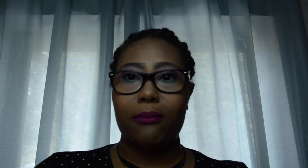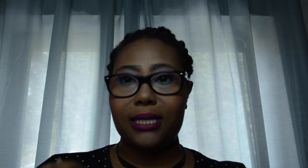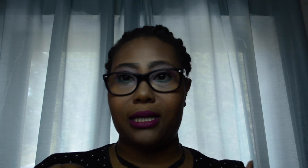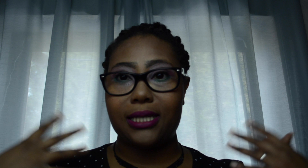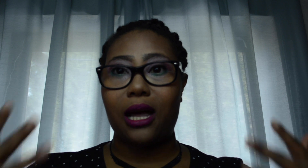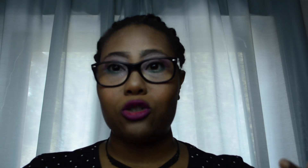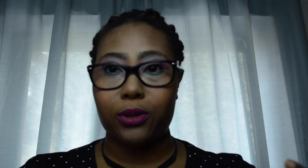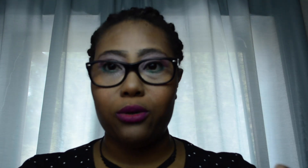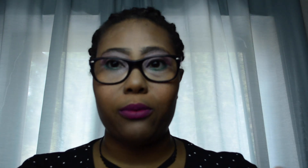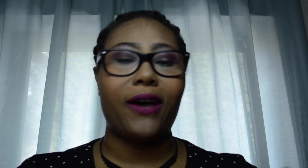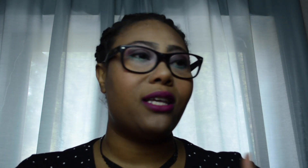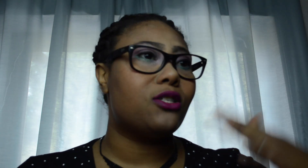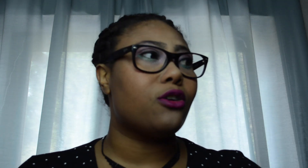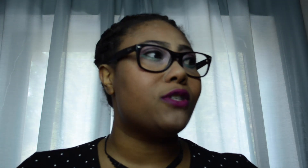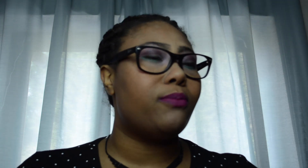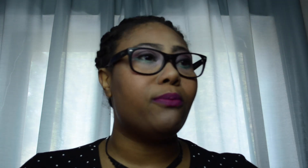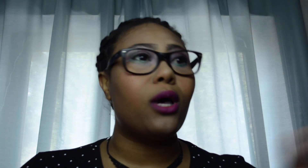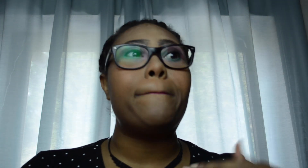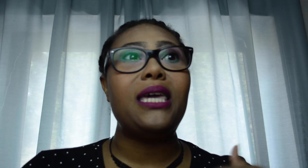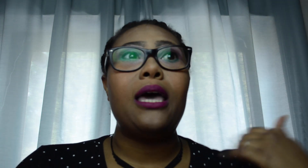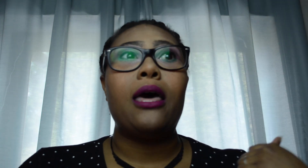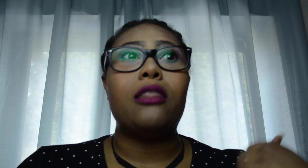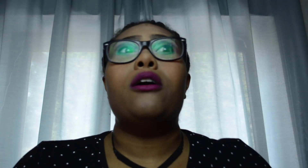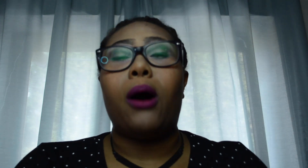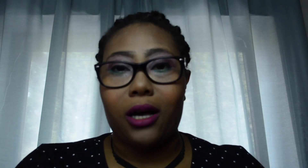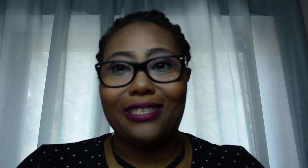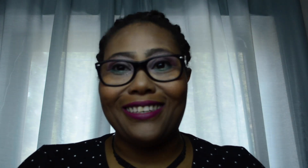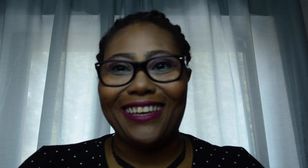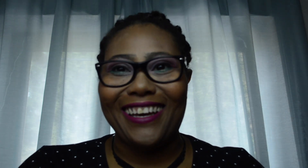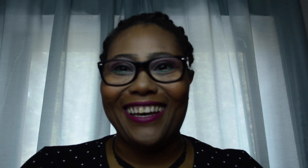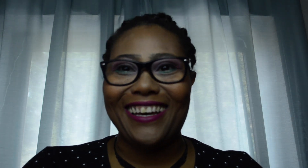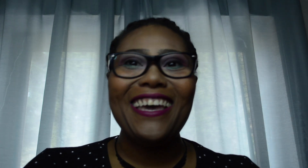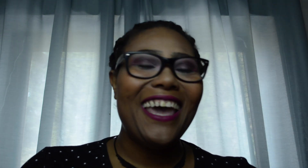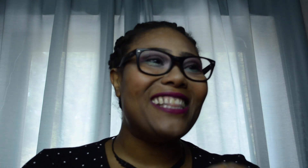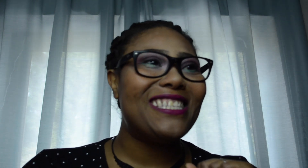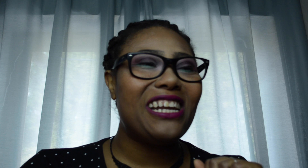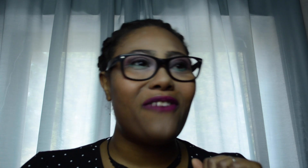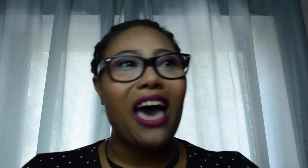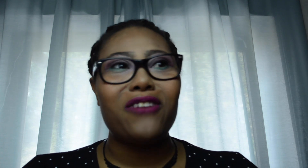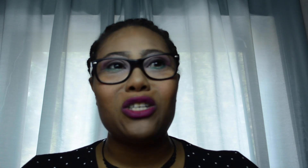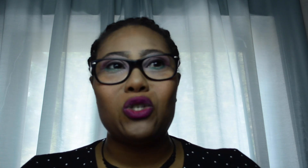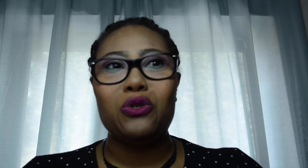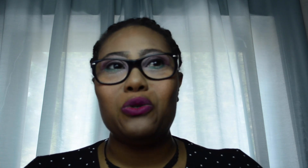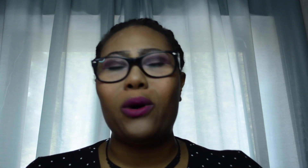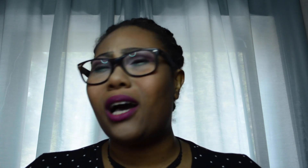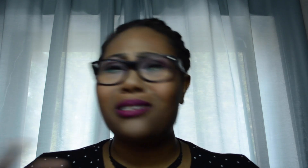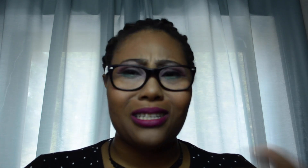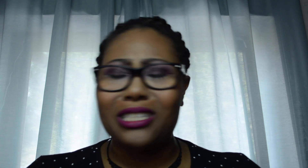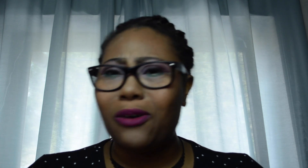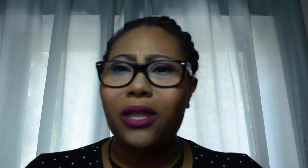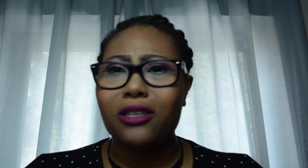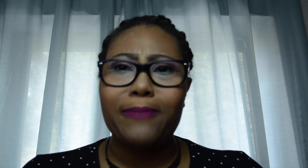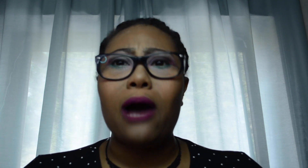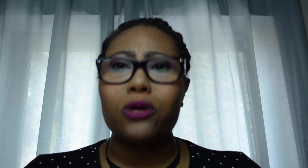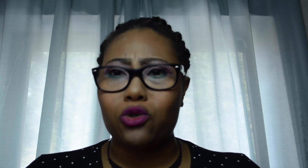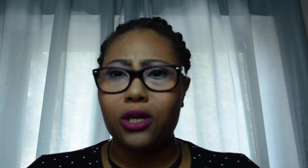business, basically as an entrepreneur, providing this service to people and be the boss instead of having to constantly